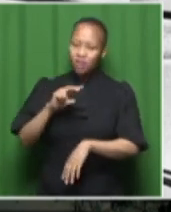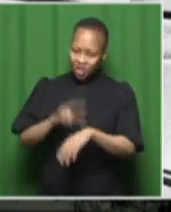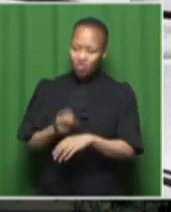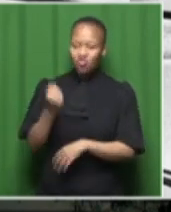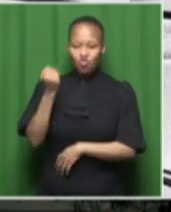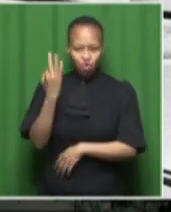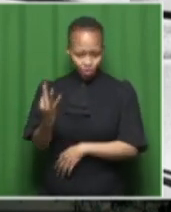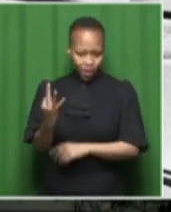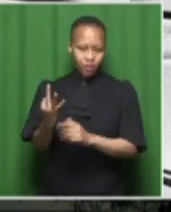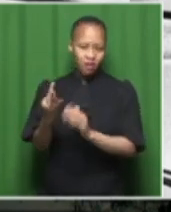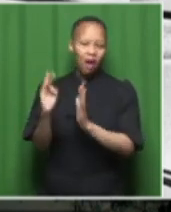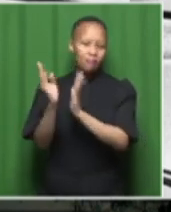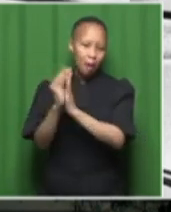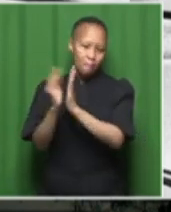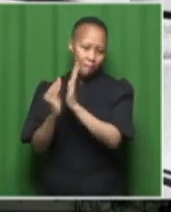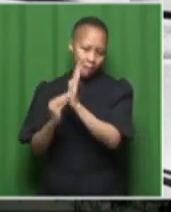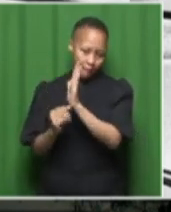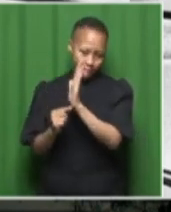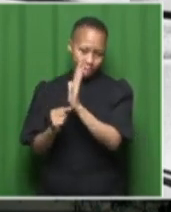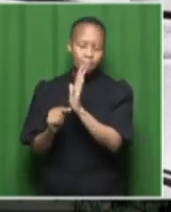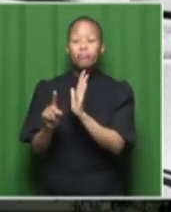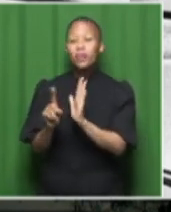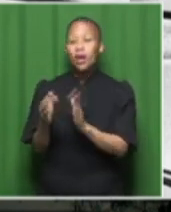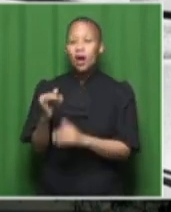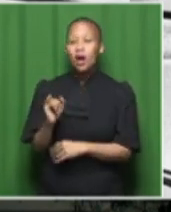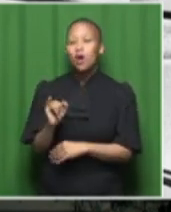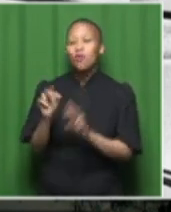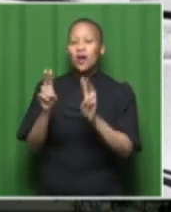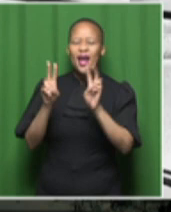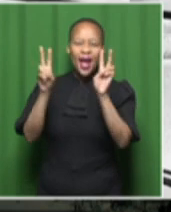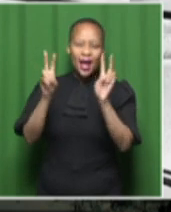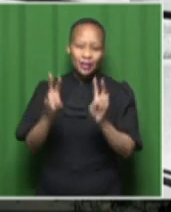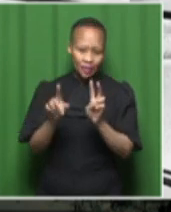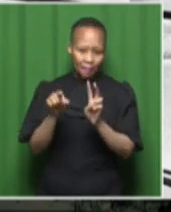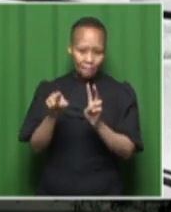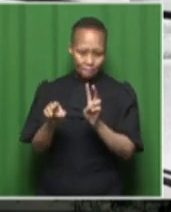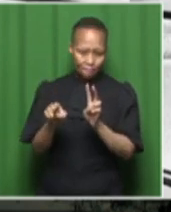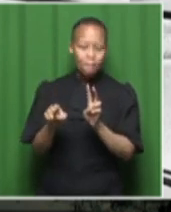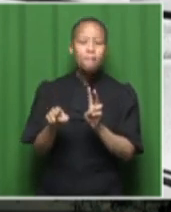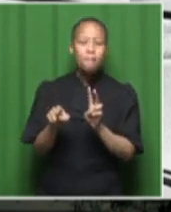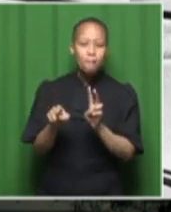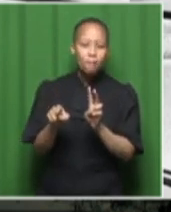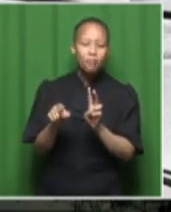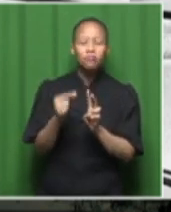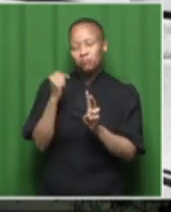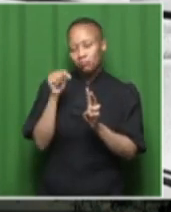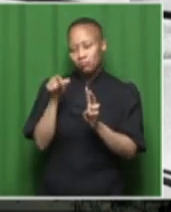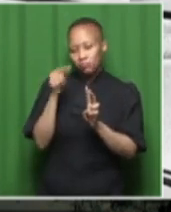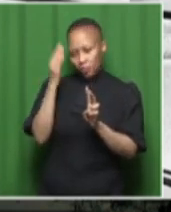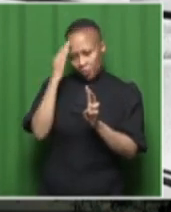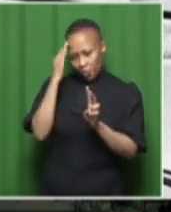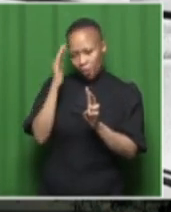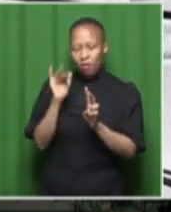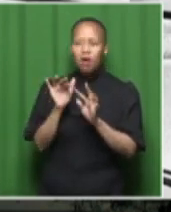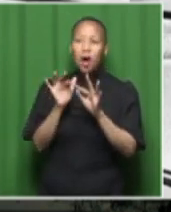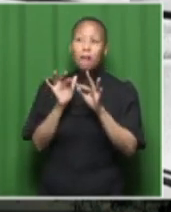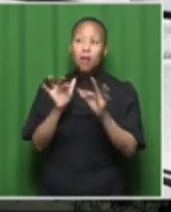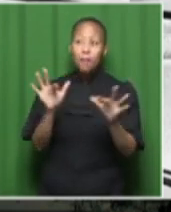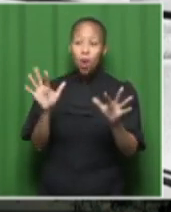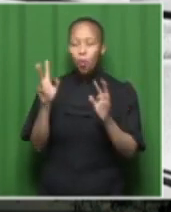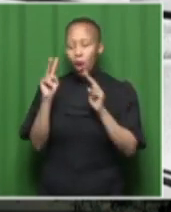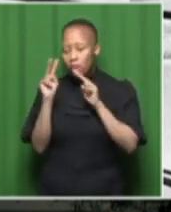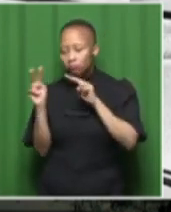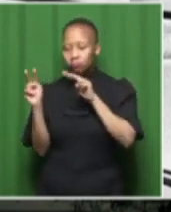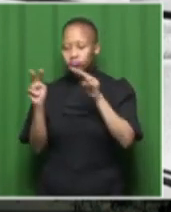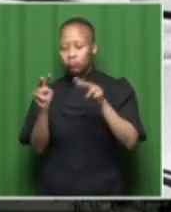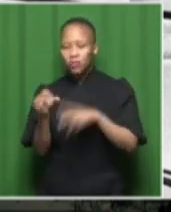the problems that have beset Eskom as our power utility. We know that many people would see this appointment as, you